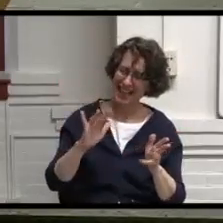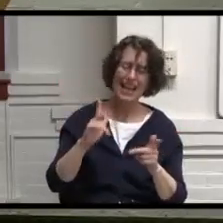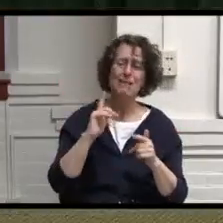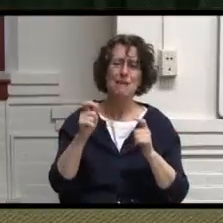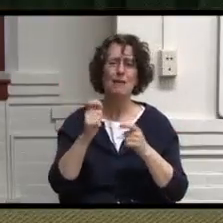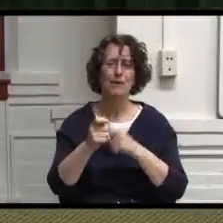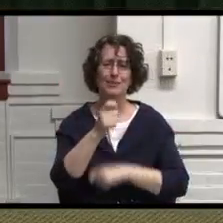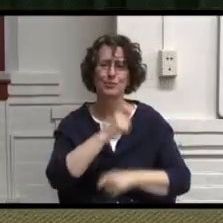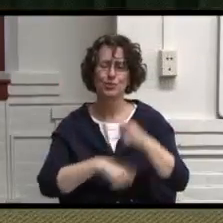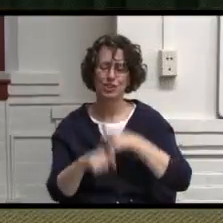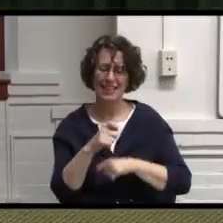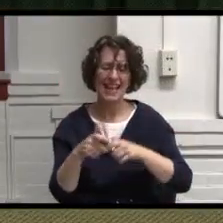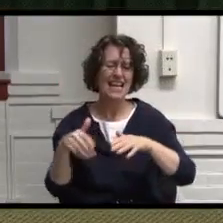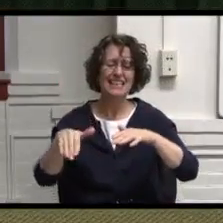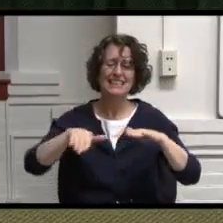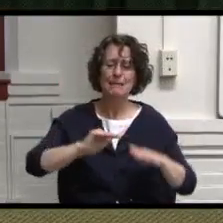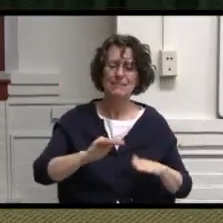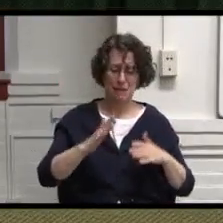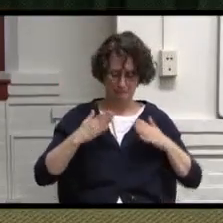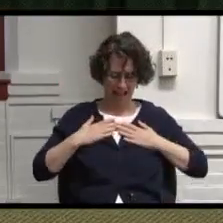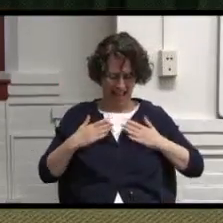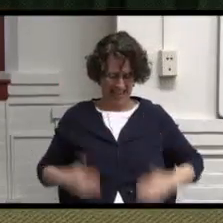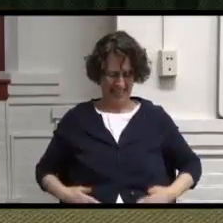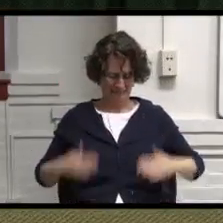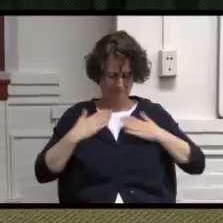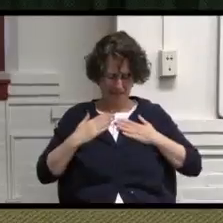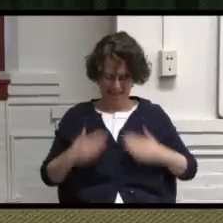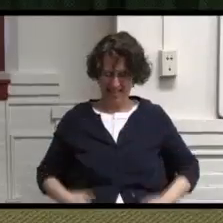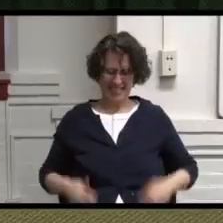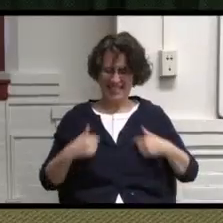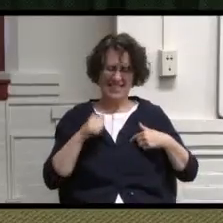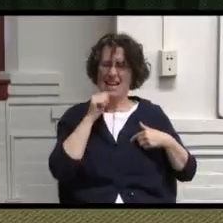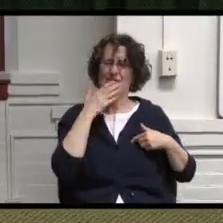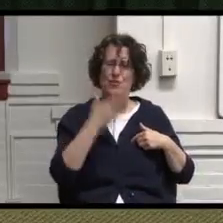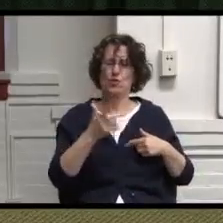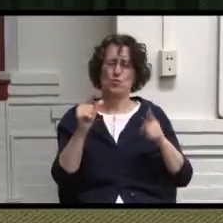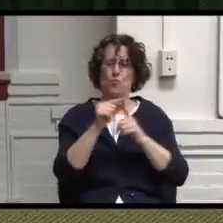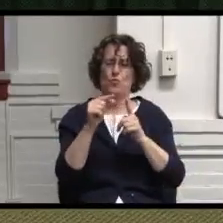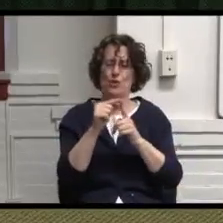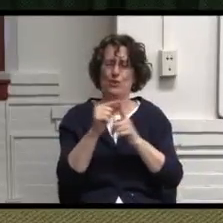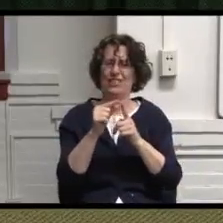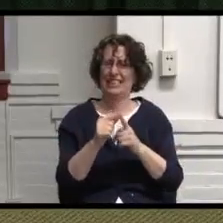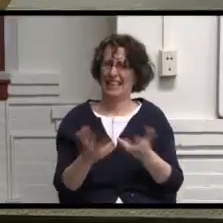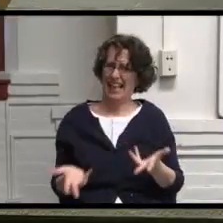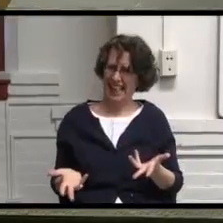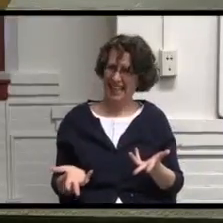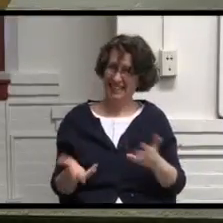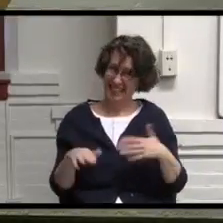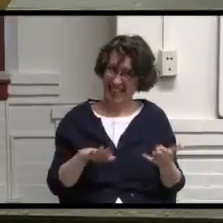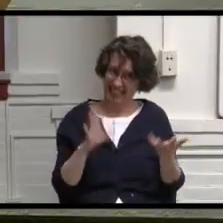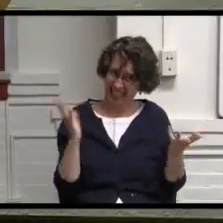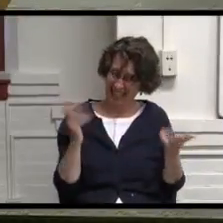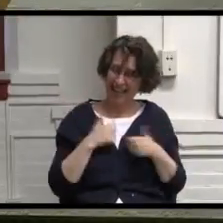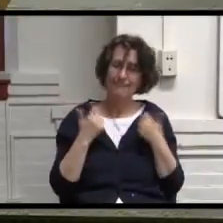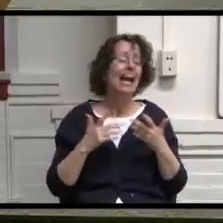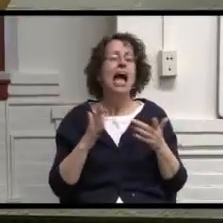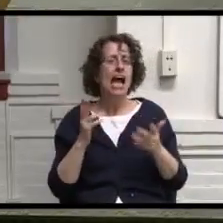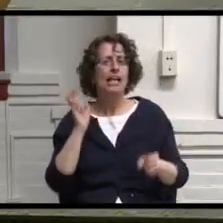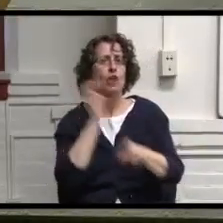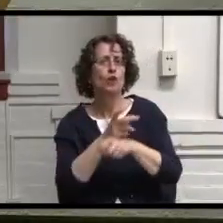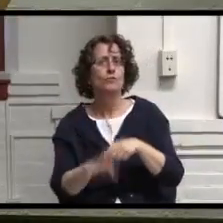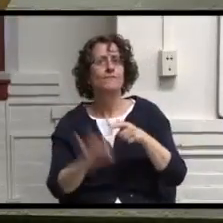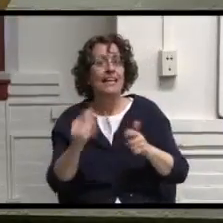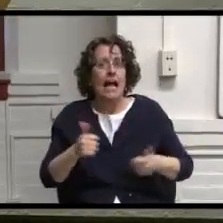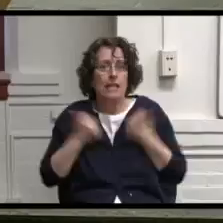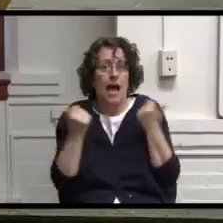committee, you may not want to have bodies for, Okay. okay. It's very difficult to find living beings that will